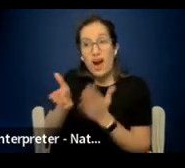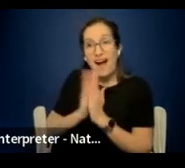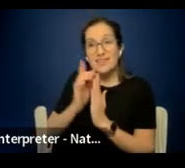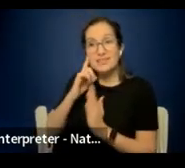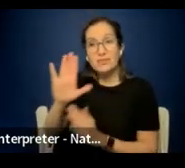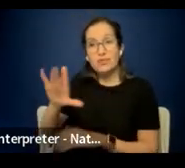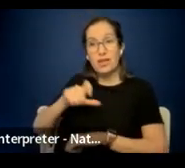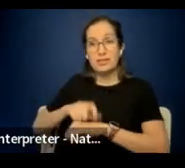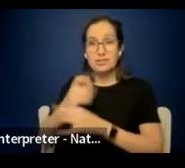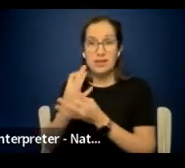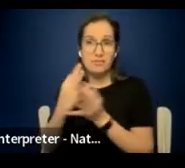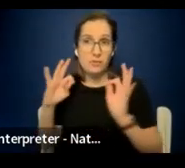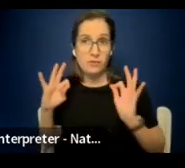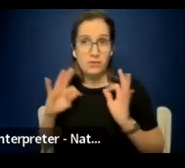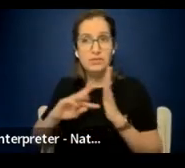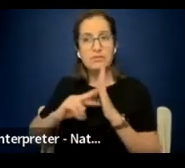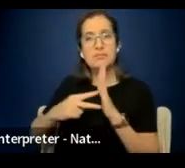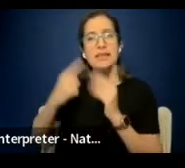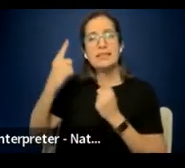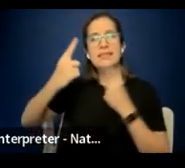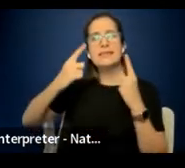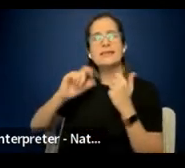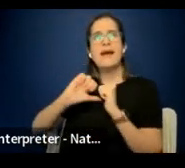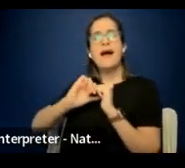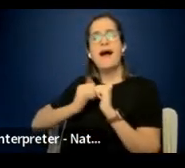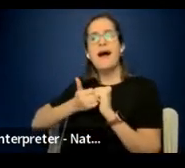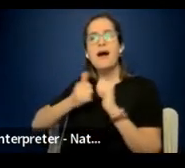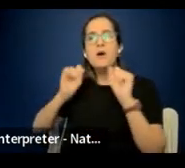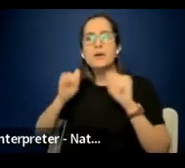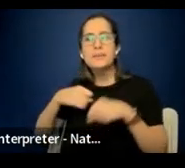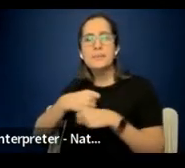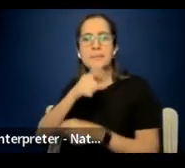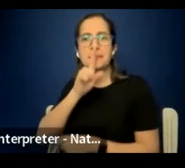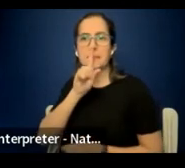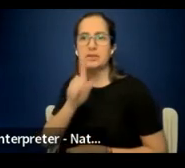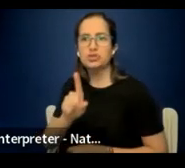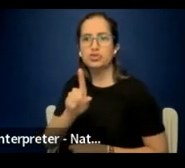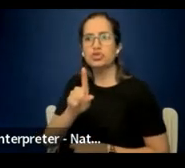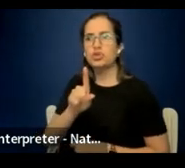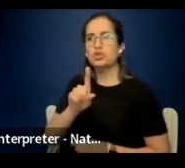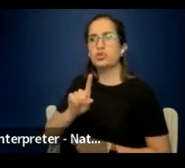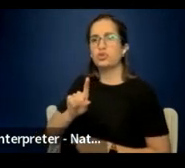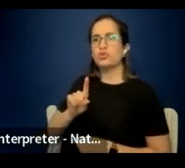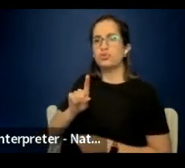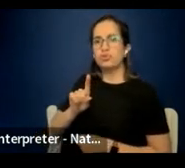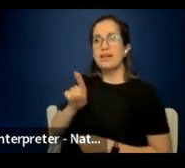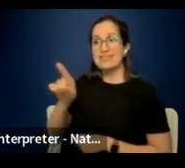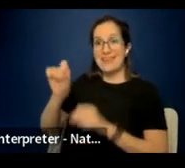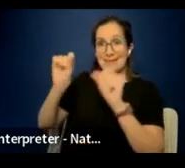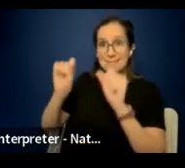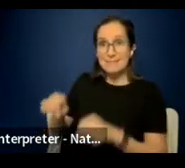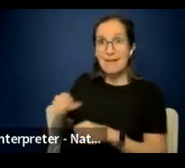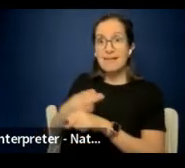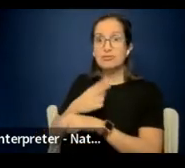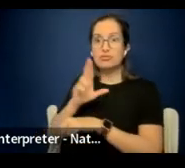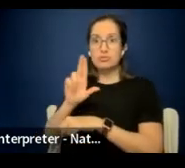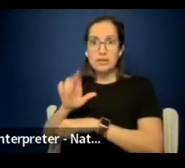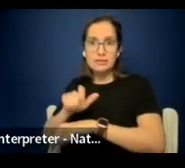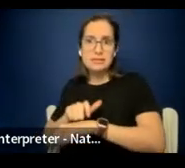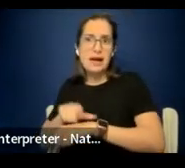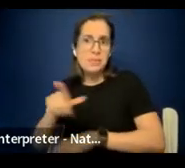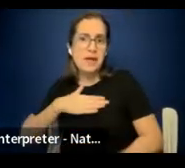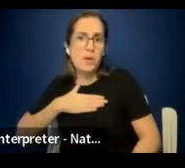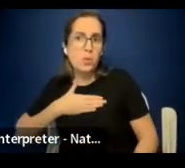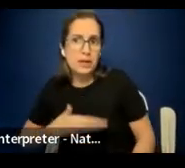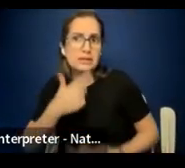it's something about thinking about how can we make sure that this is something that they're able to, like not just willing to and like interested in